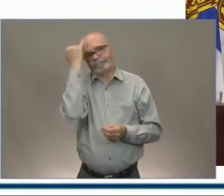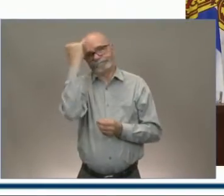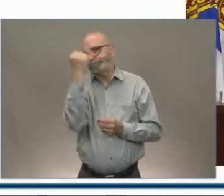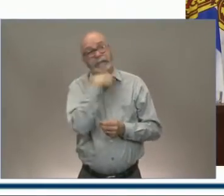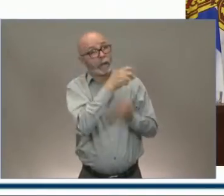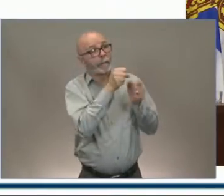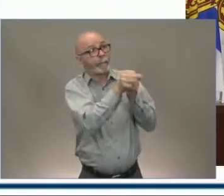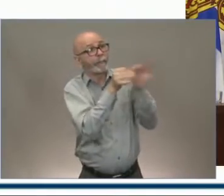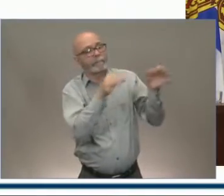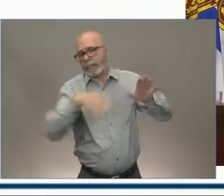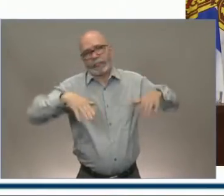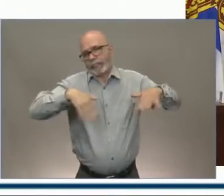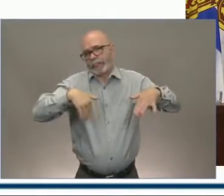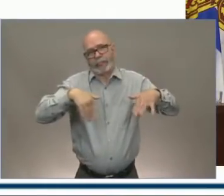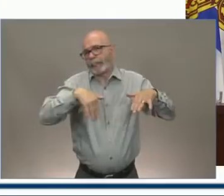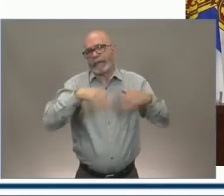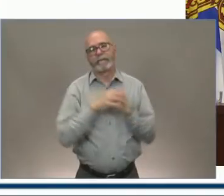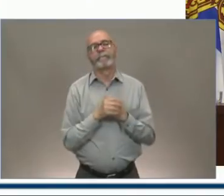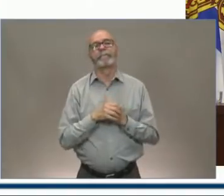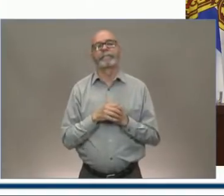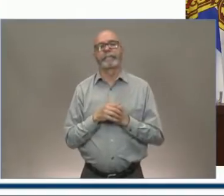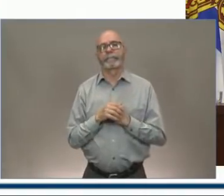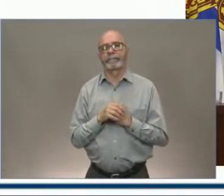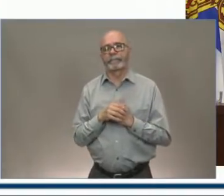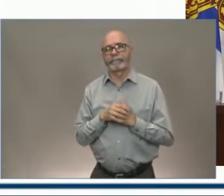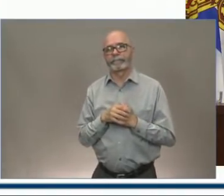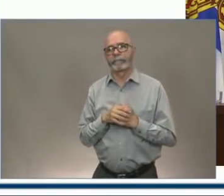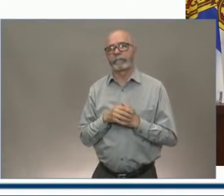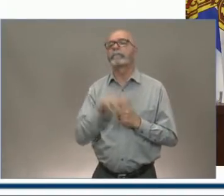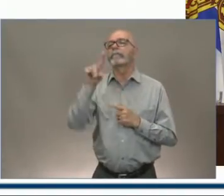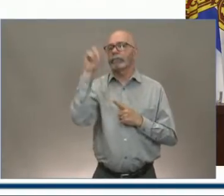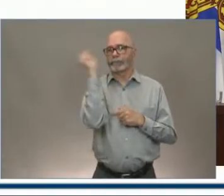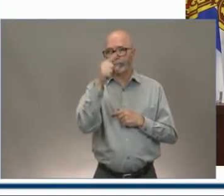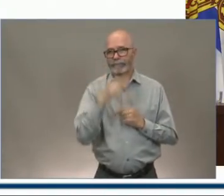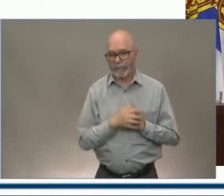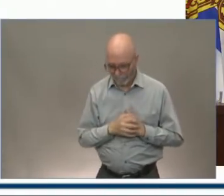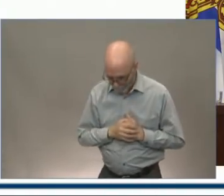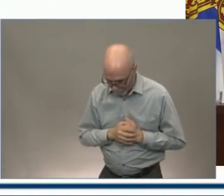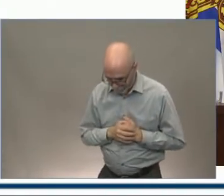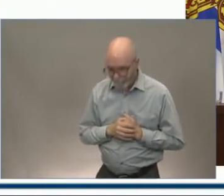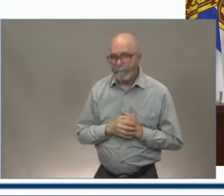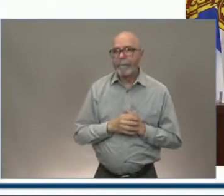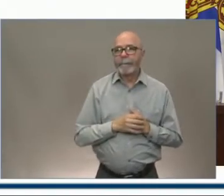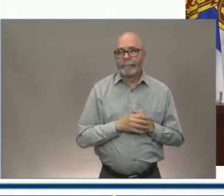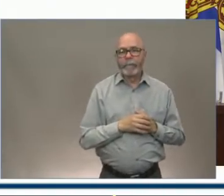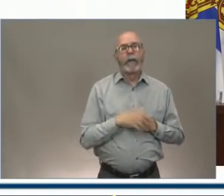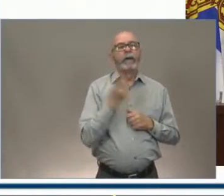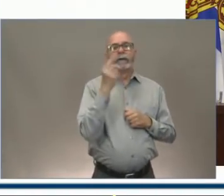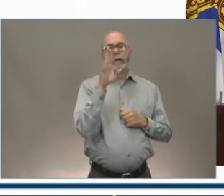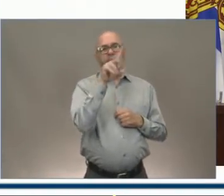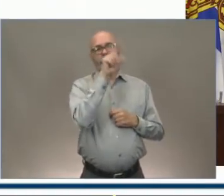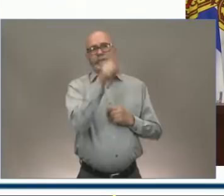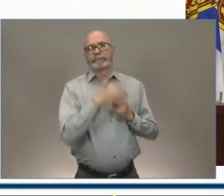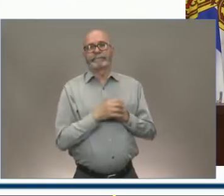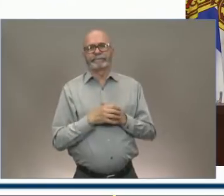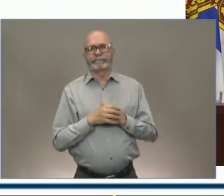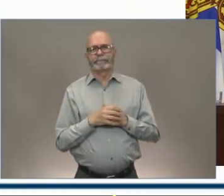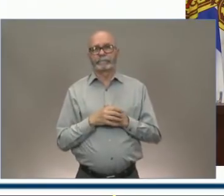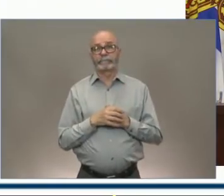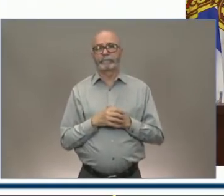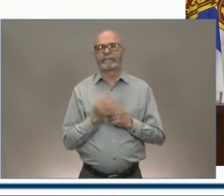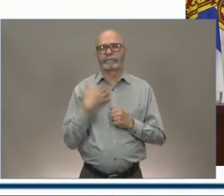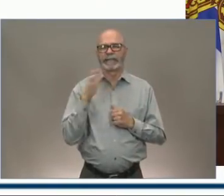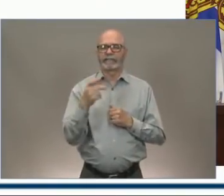Victoria. Thanks. And Dr. Strang, this question's also for you. I'm wondering, we've seen other places recommending double